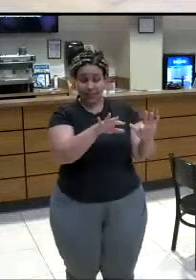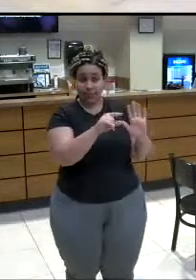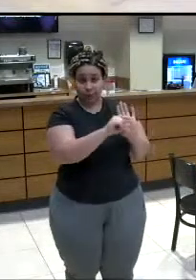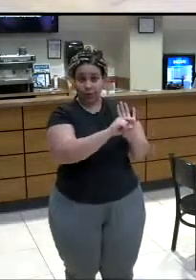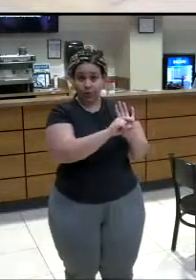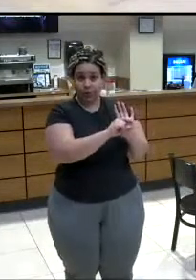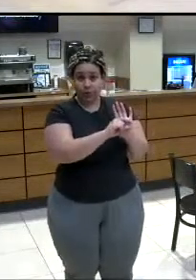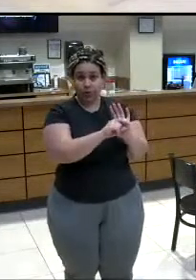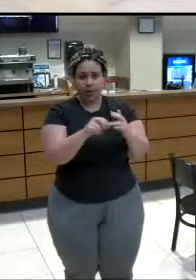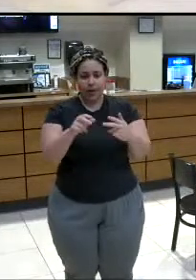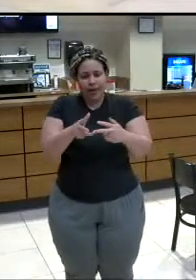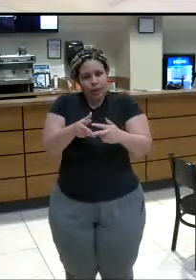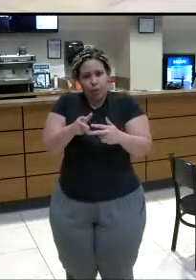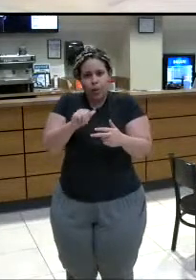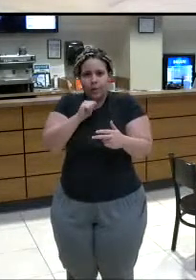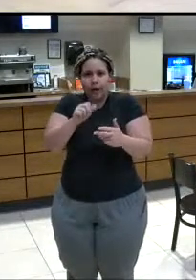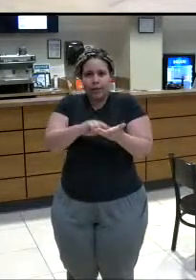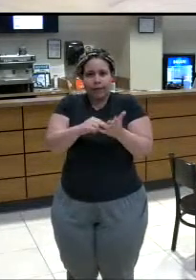one defines